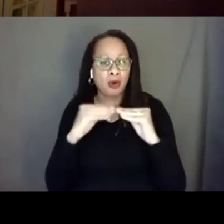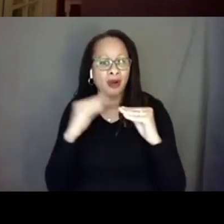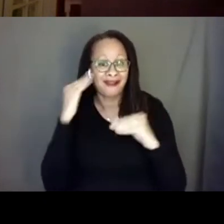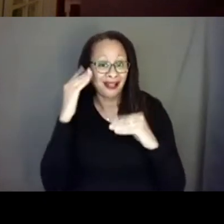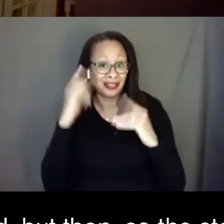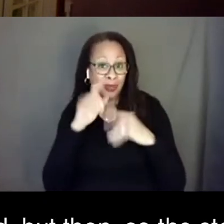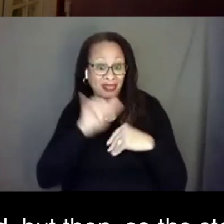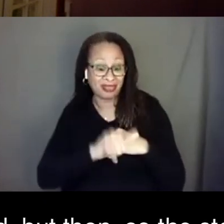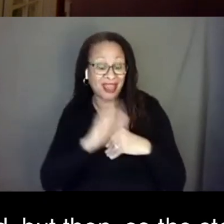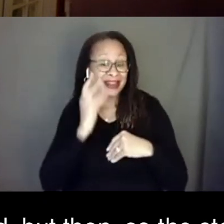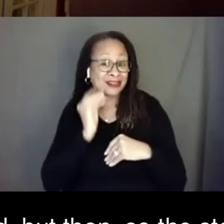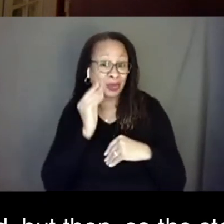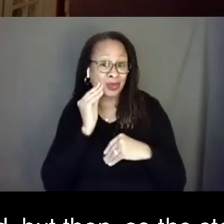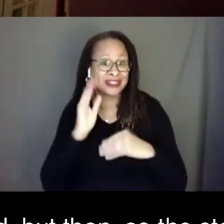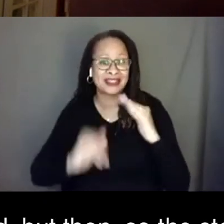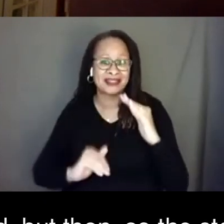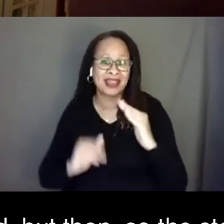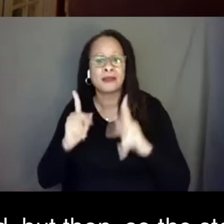the experience.